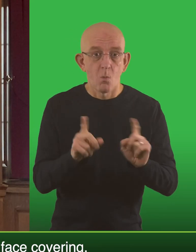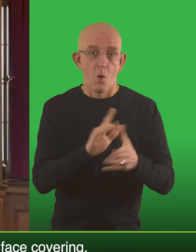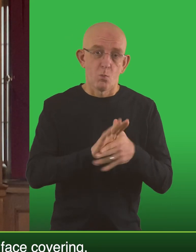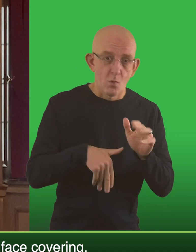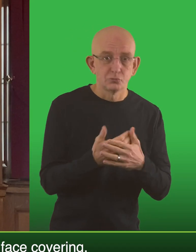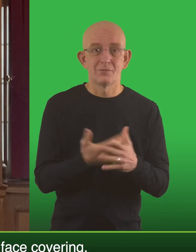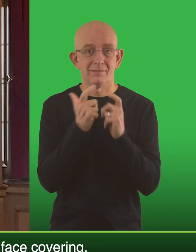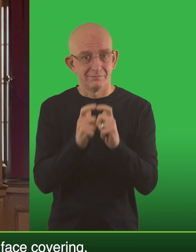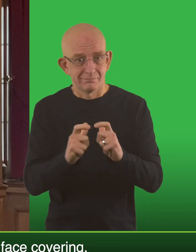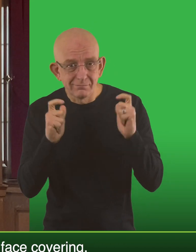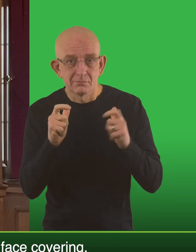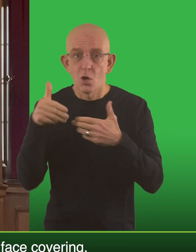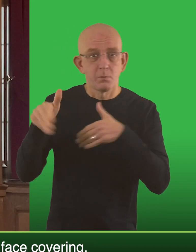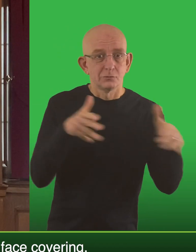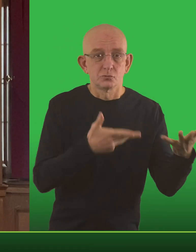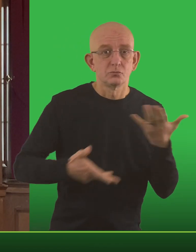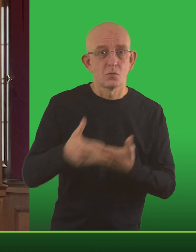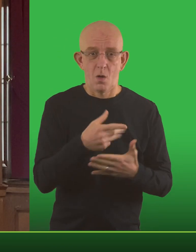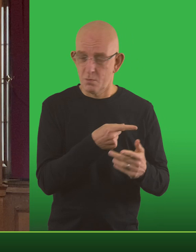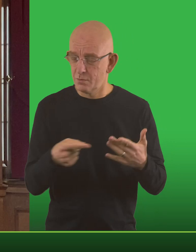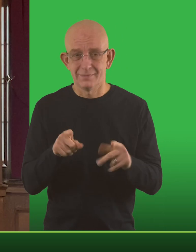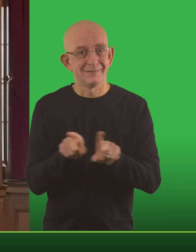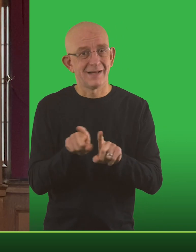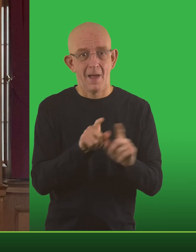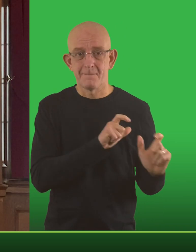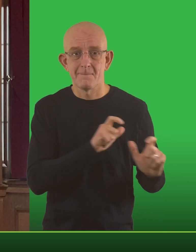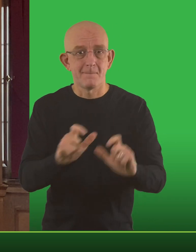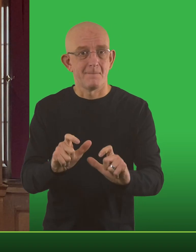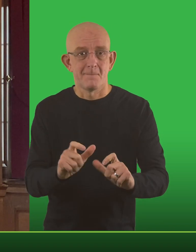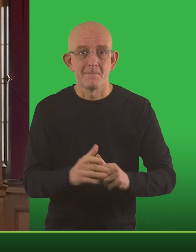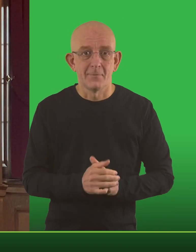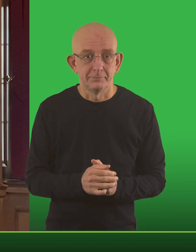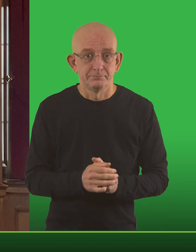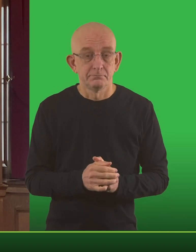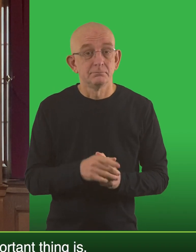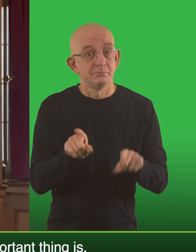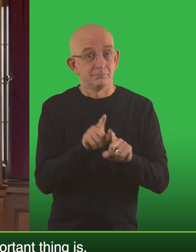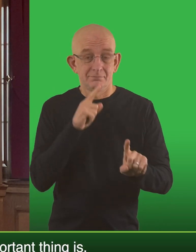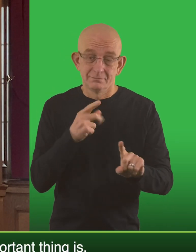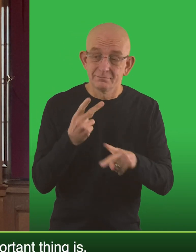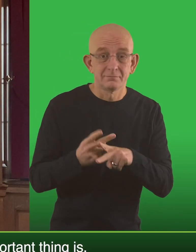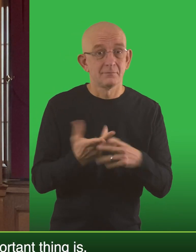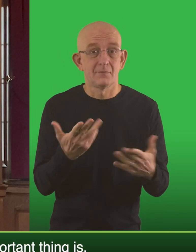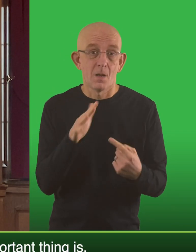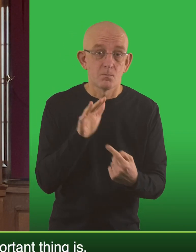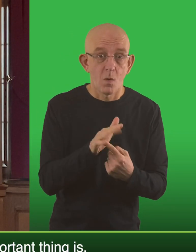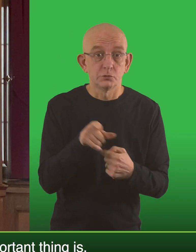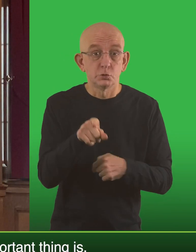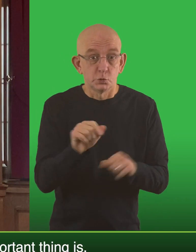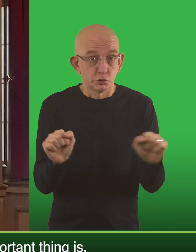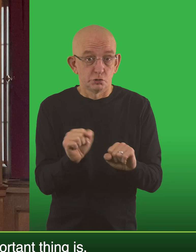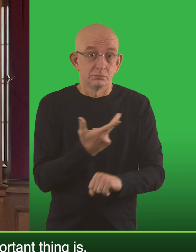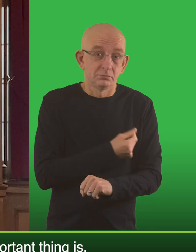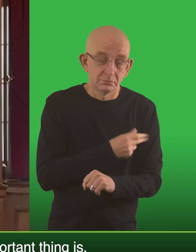your hands, wear a face covering, open the windows, etc. Those things aren't changing very, very much. But as I say, the most important thing is if you